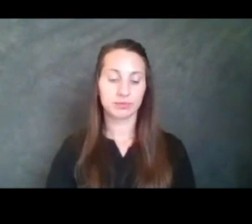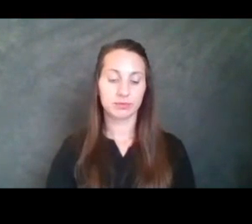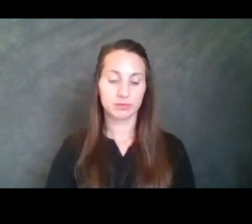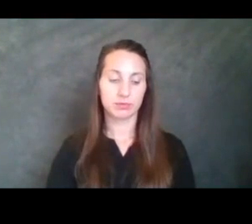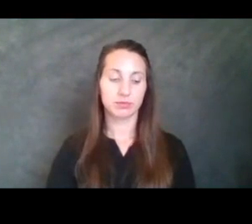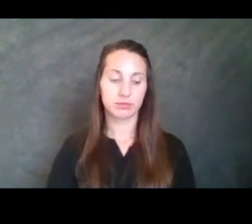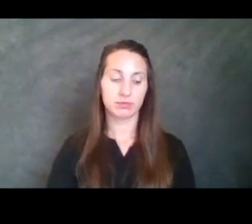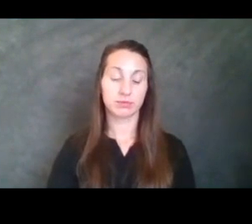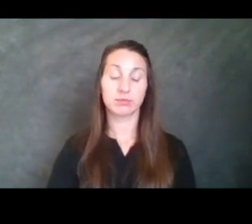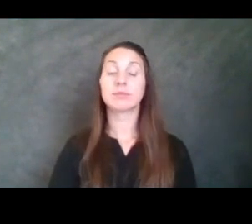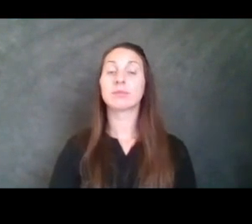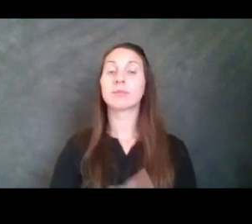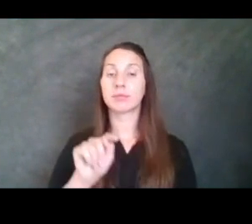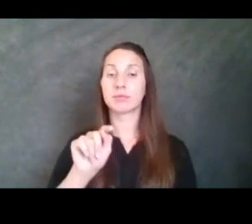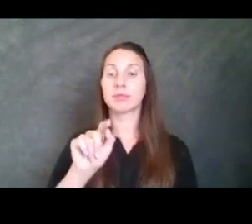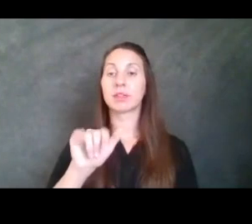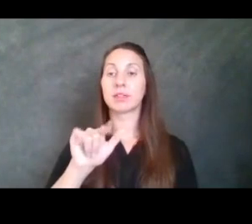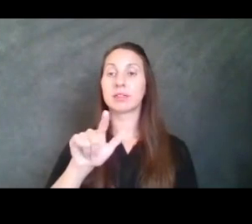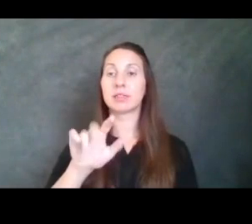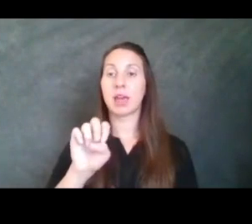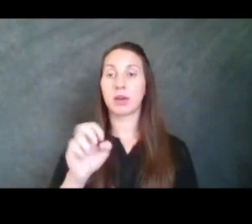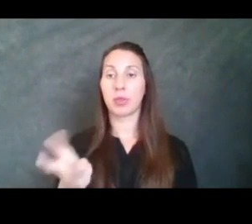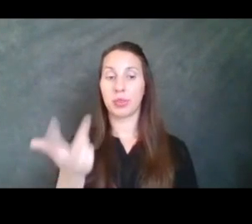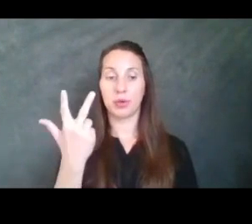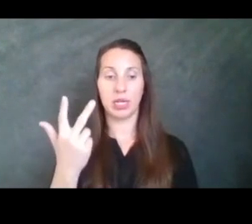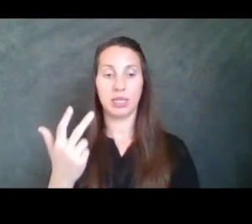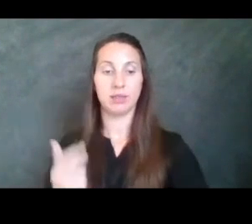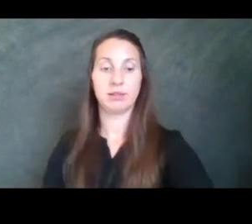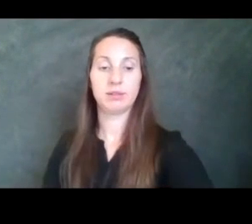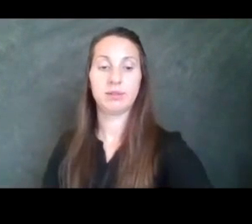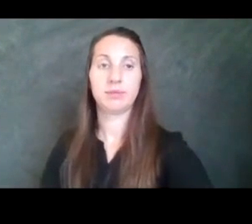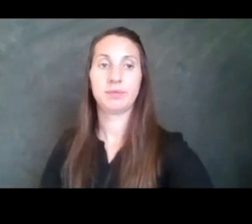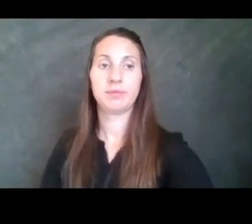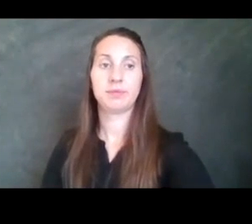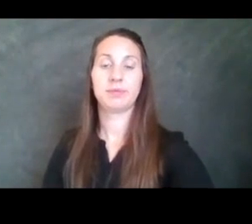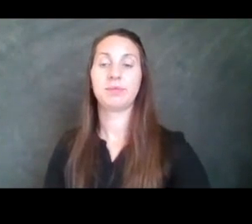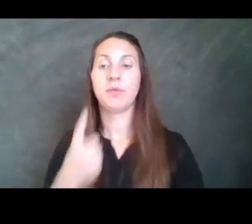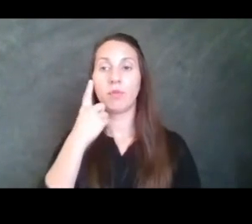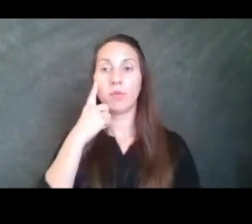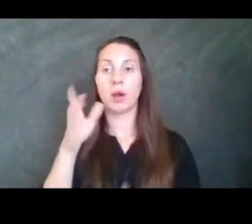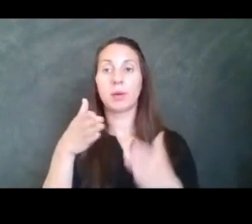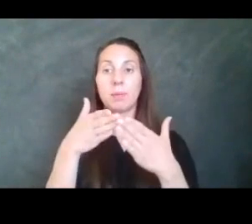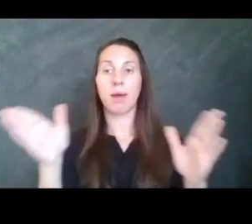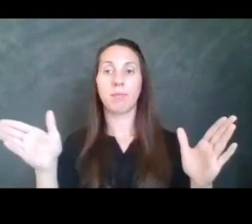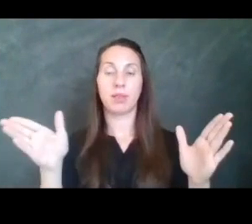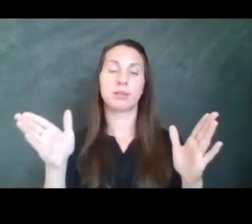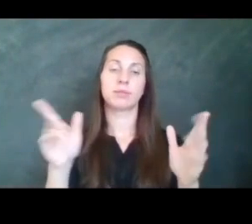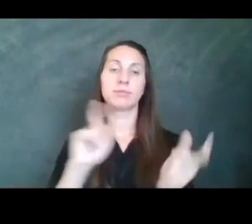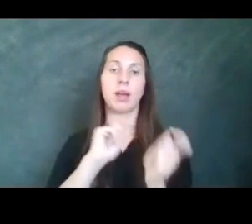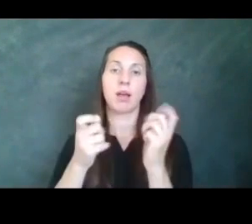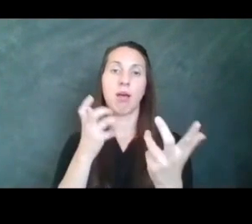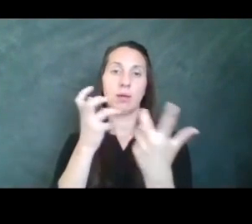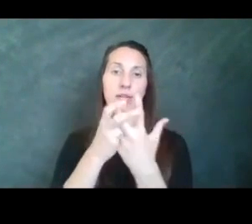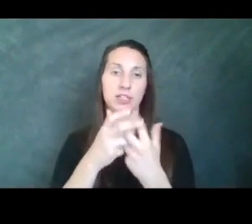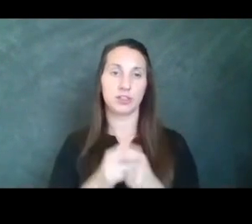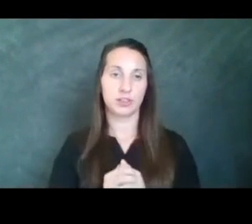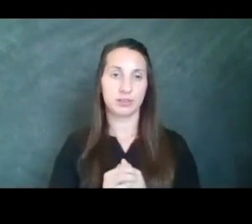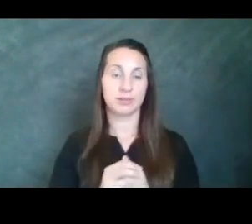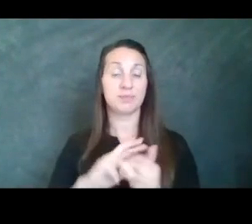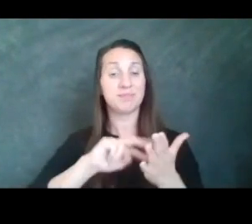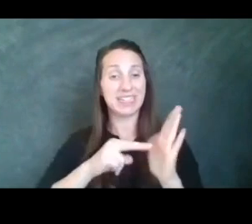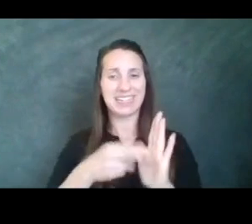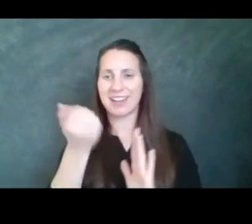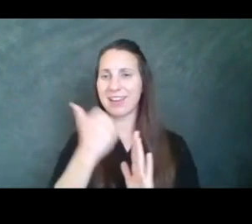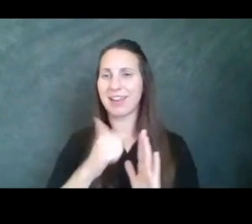III applies to is it applies to public accommodations. This is any type of